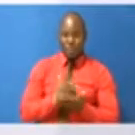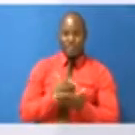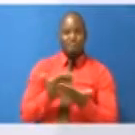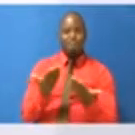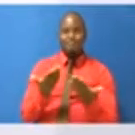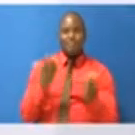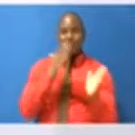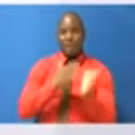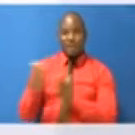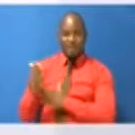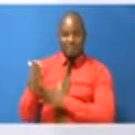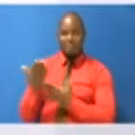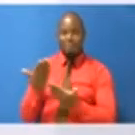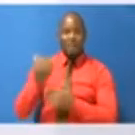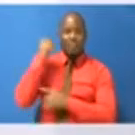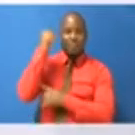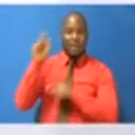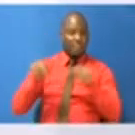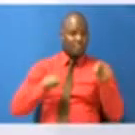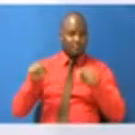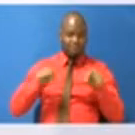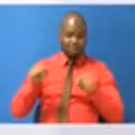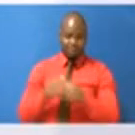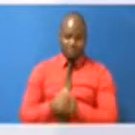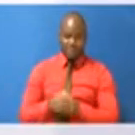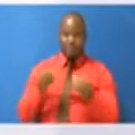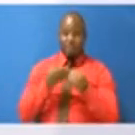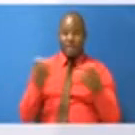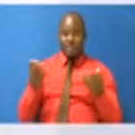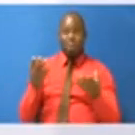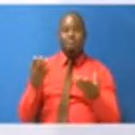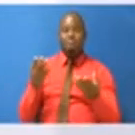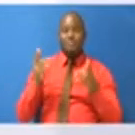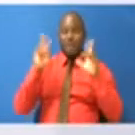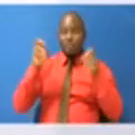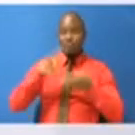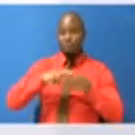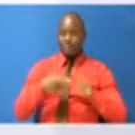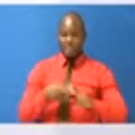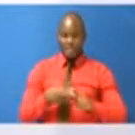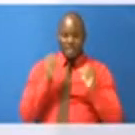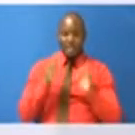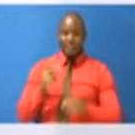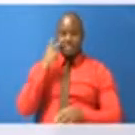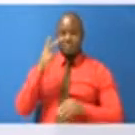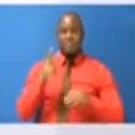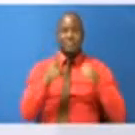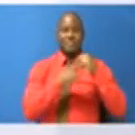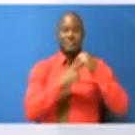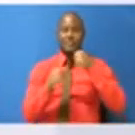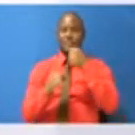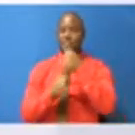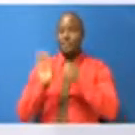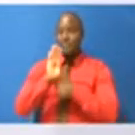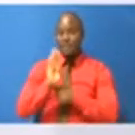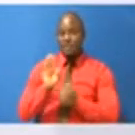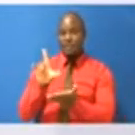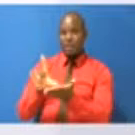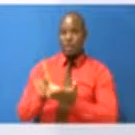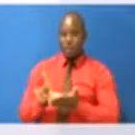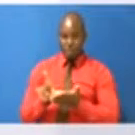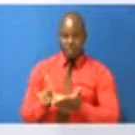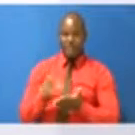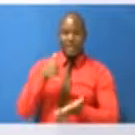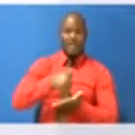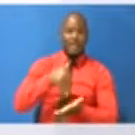planning and proper political management a lot of these issues are relational if you look at the 76 billion debt